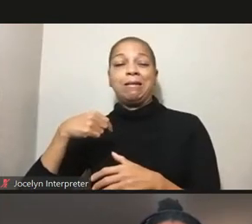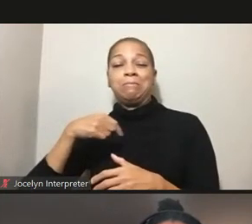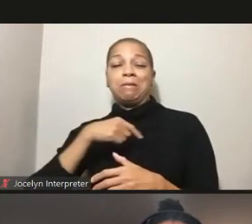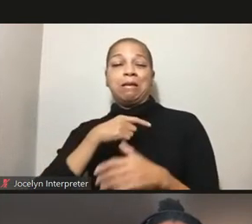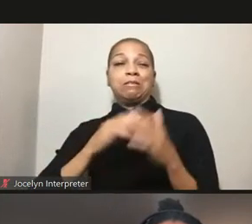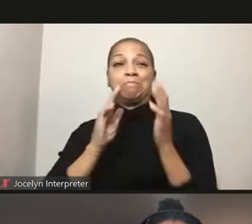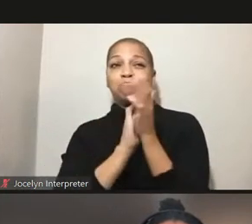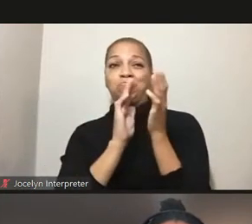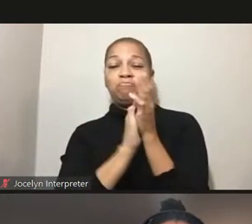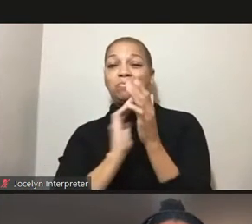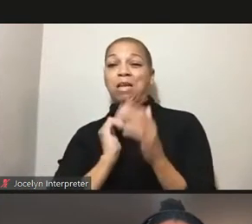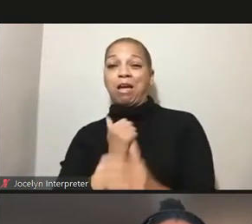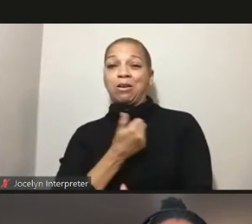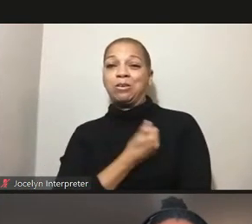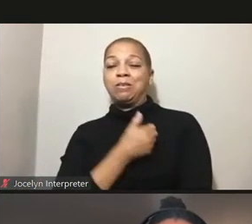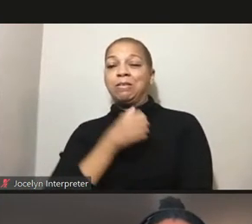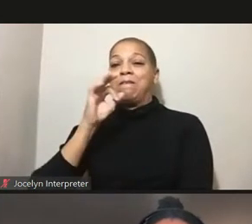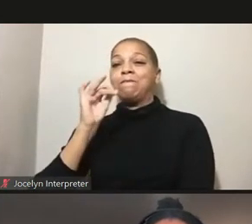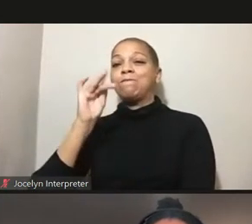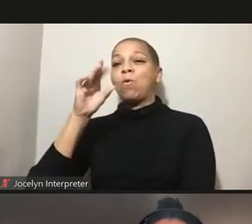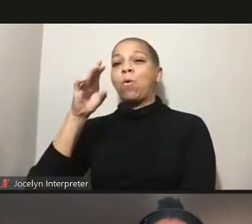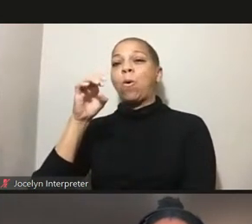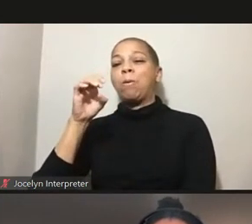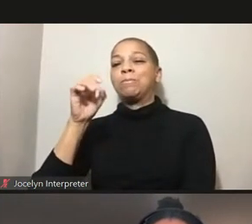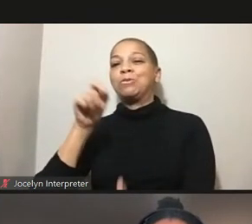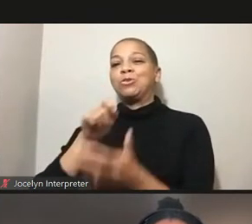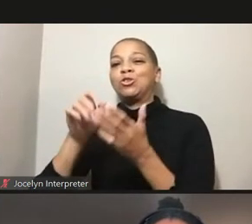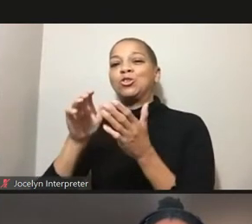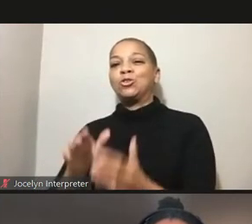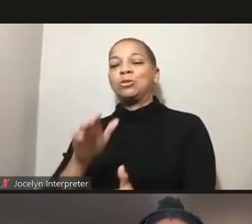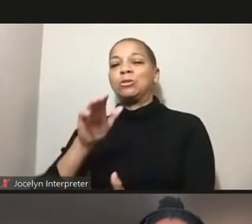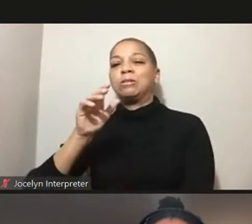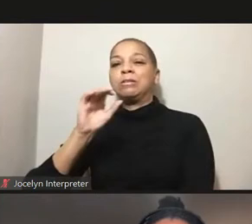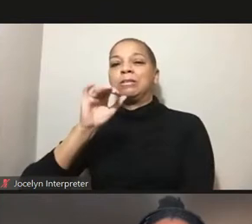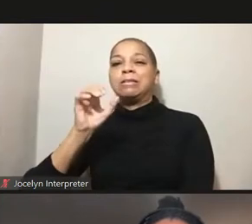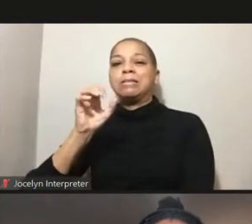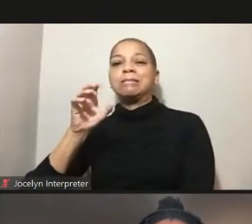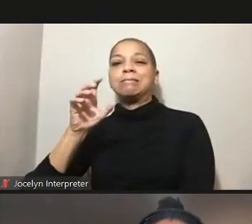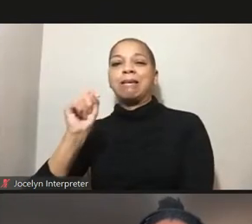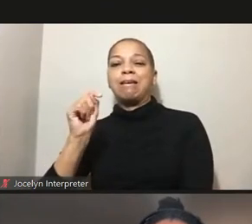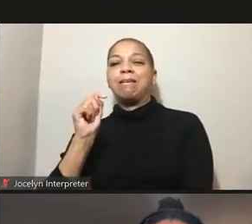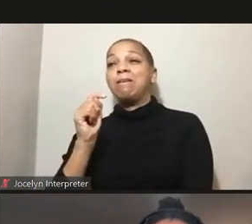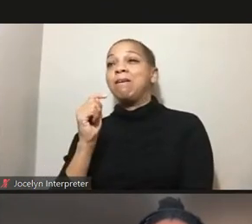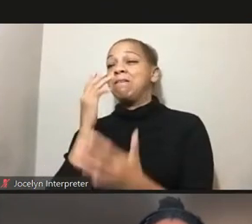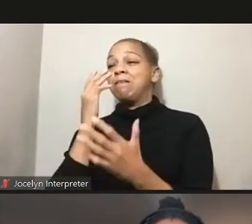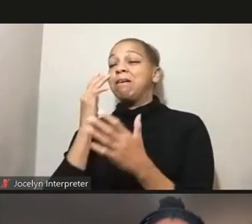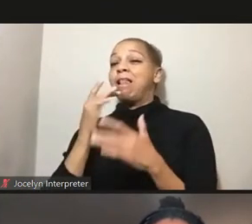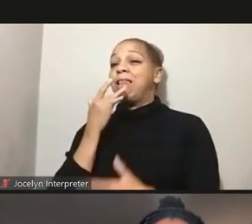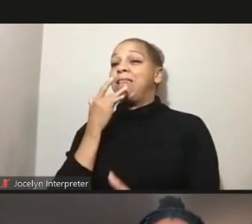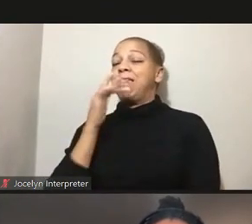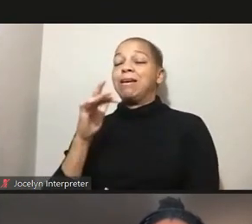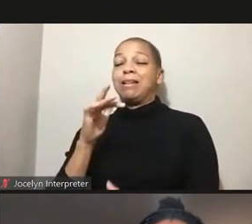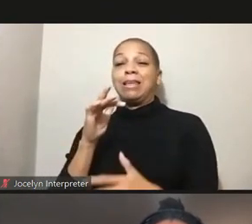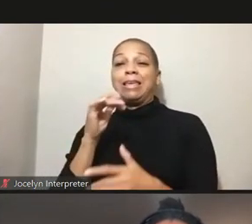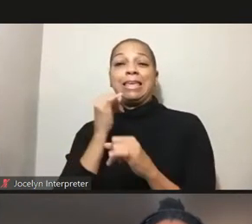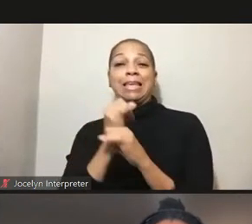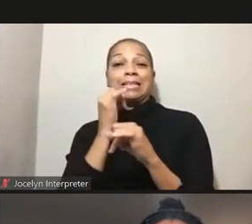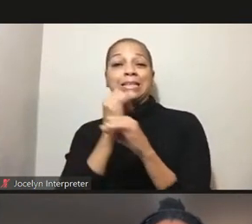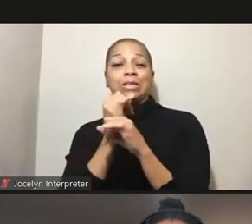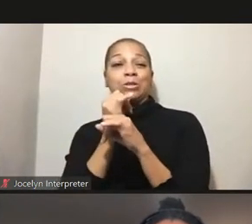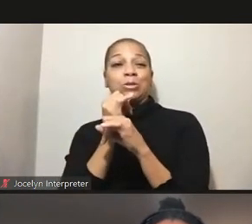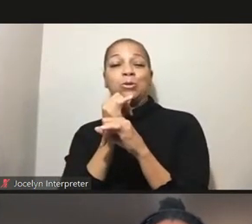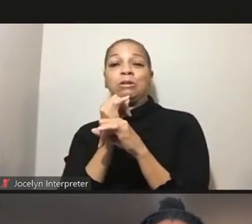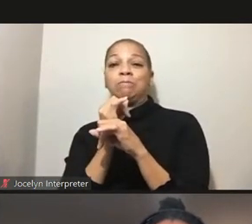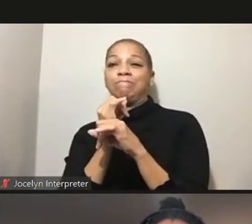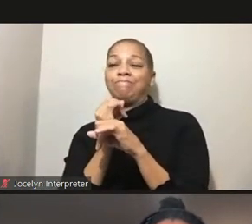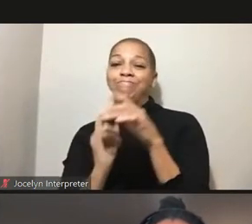Forbes journalist Chad Scott, quote, "Fortunately, there are institutions who've stepped up to the challenge of